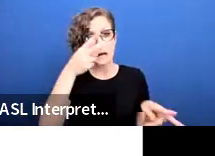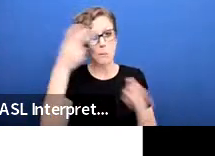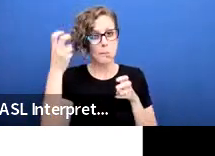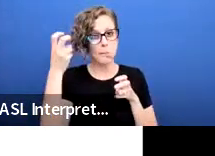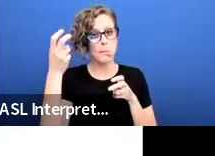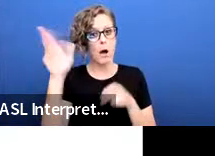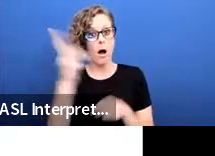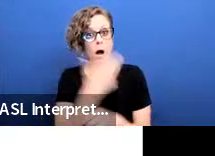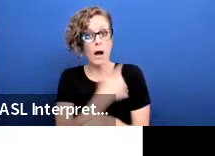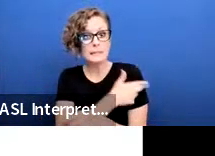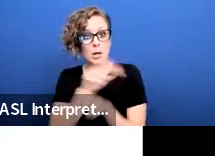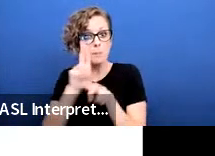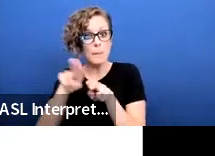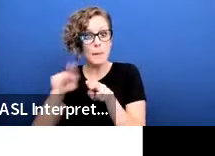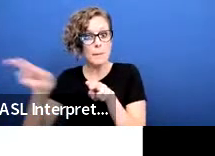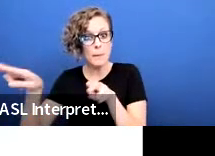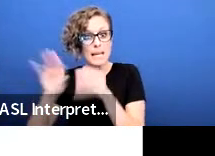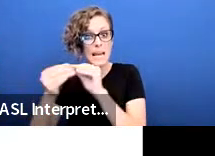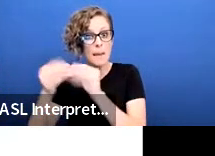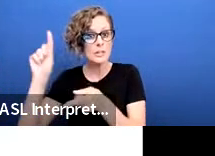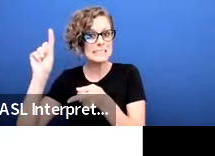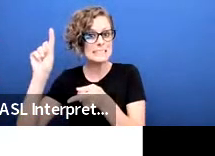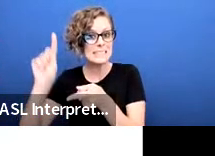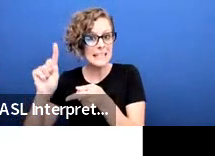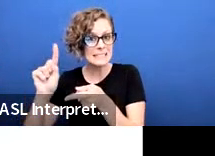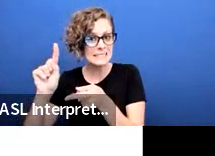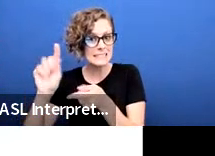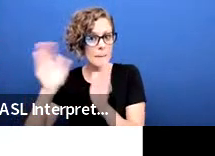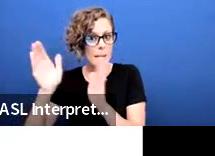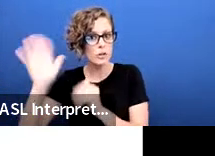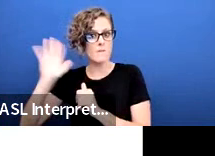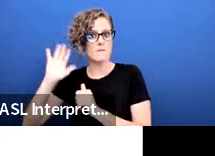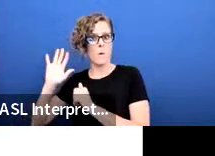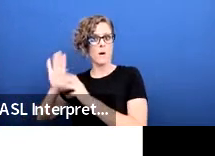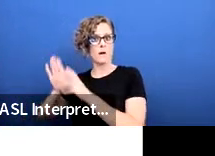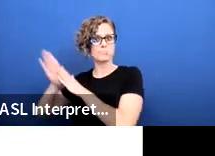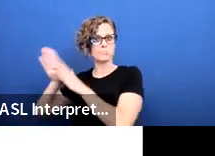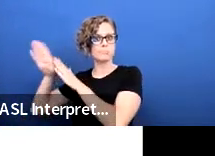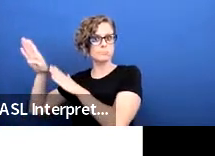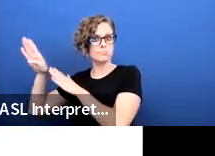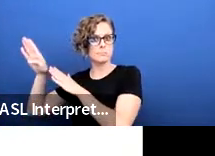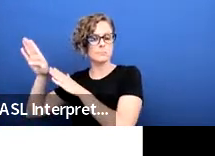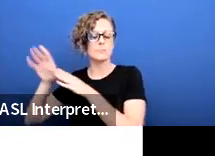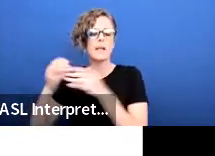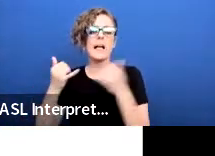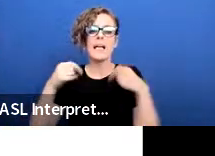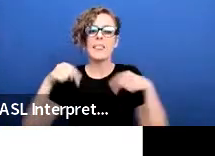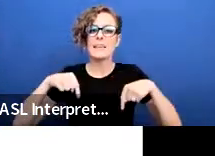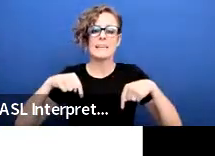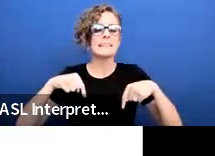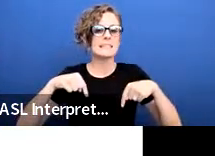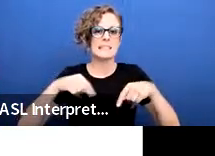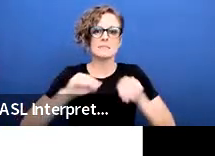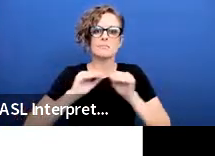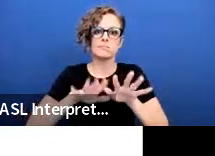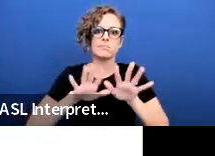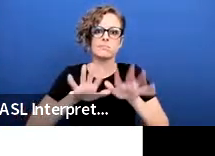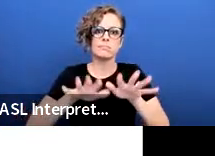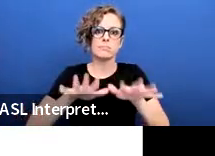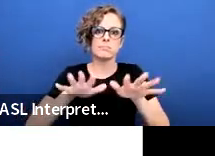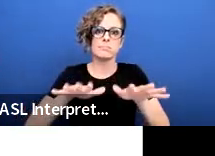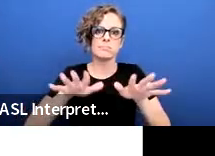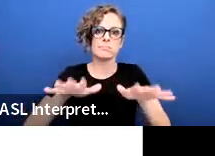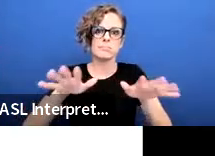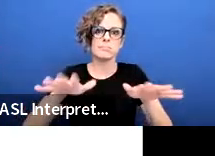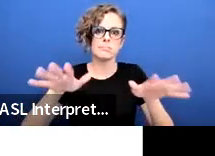in prior waves, but this has been a slow grinding wave. It's lasted much